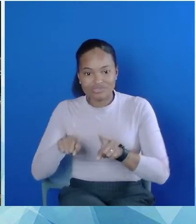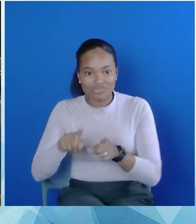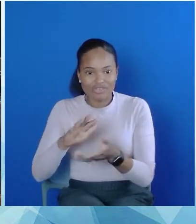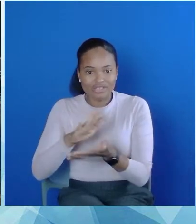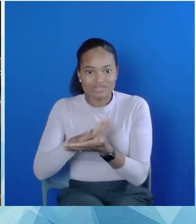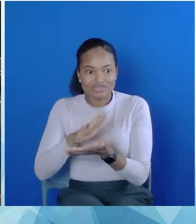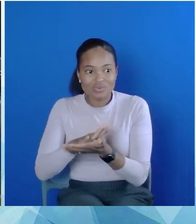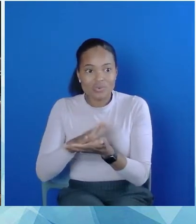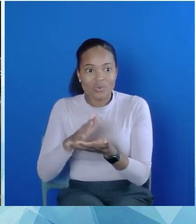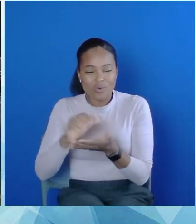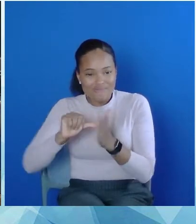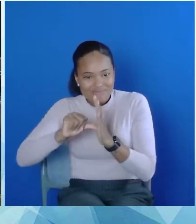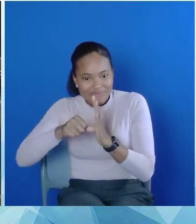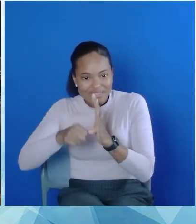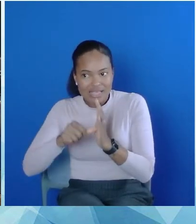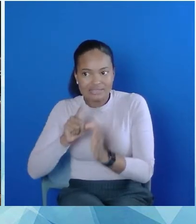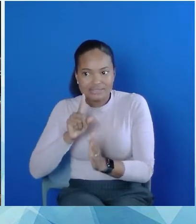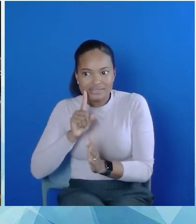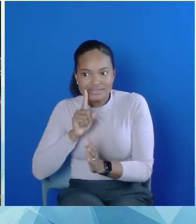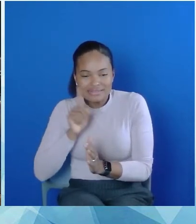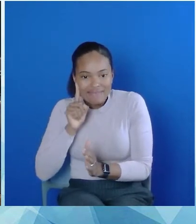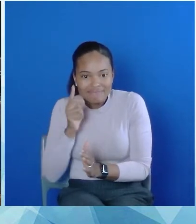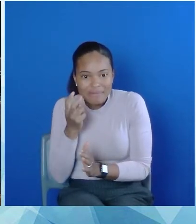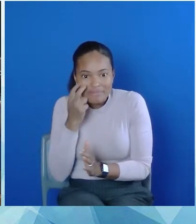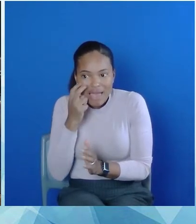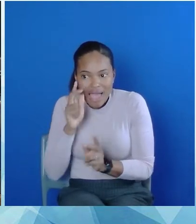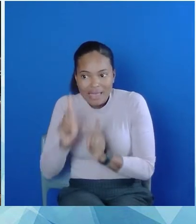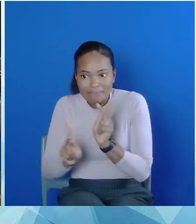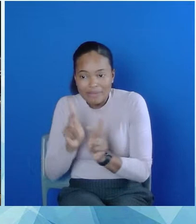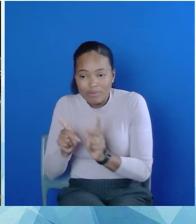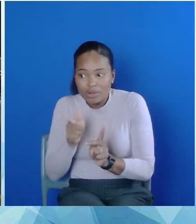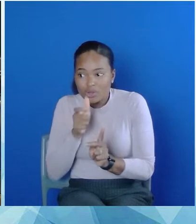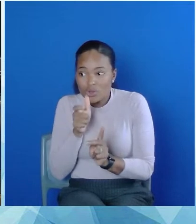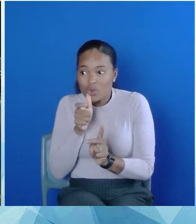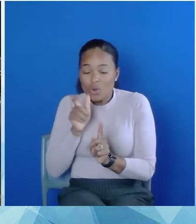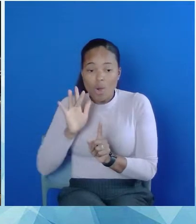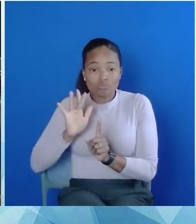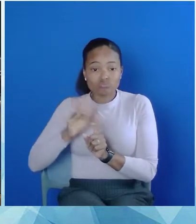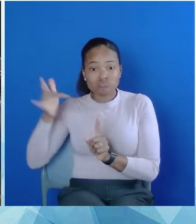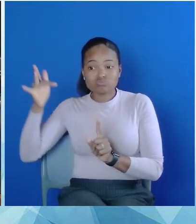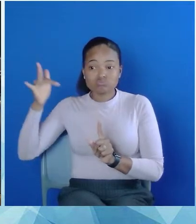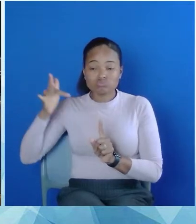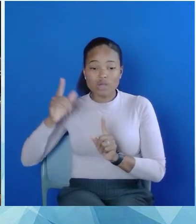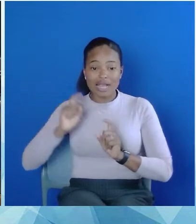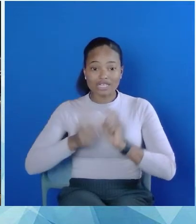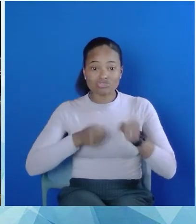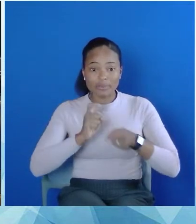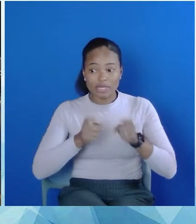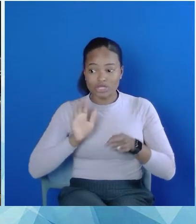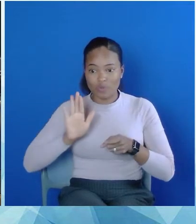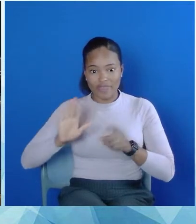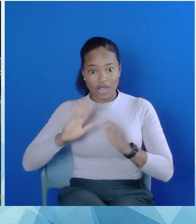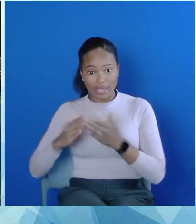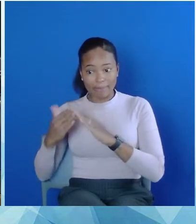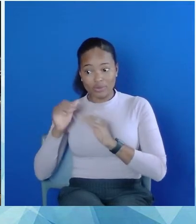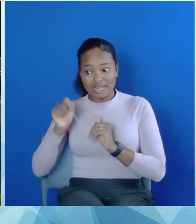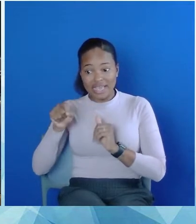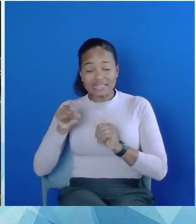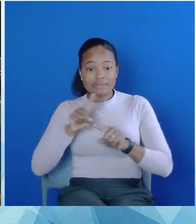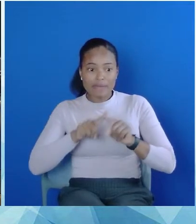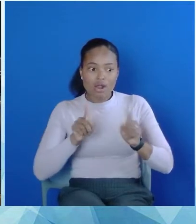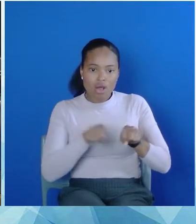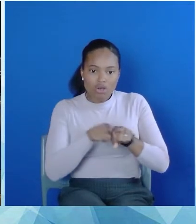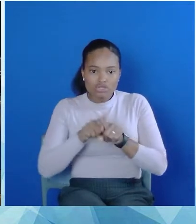deaf and blind people who have made contributions, not just to their own community, but to the world at large,